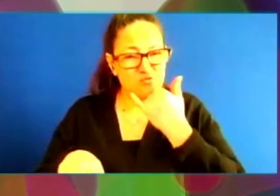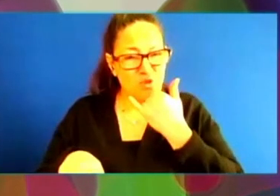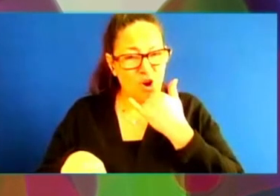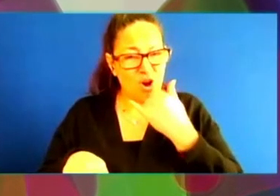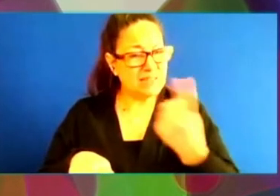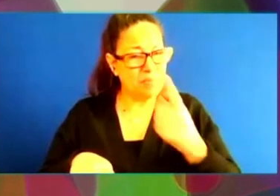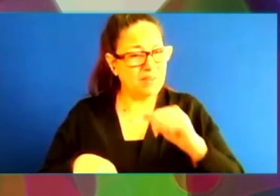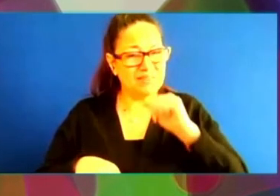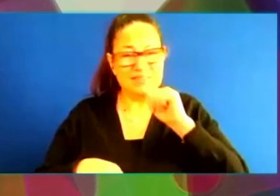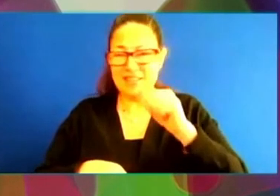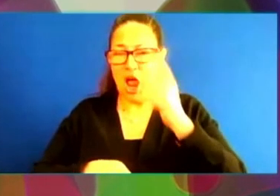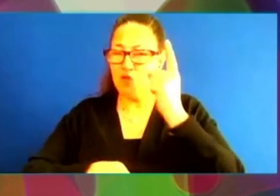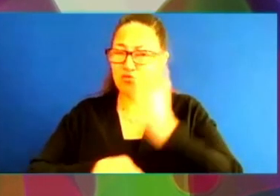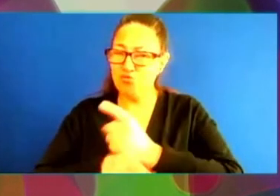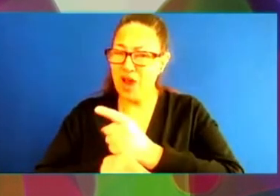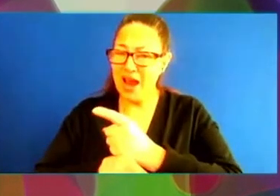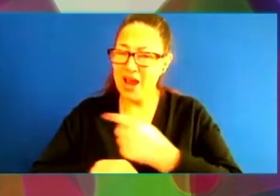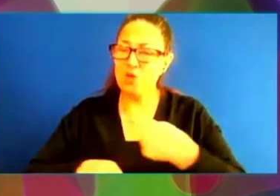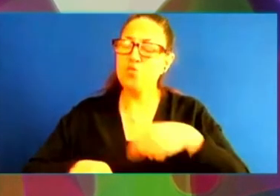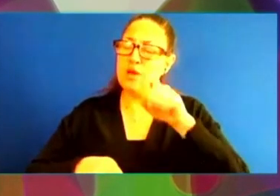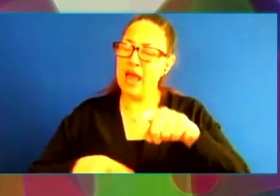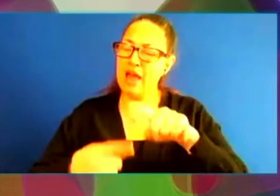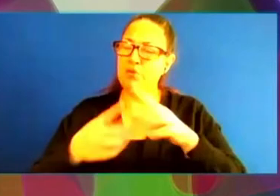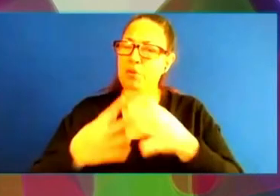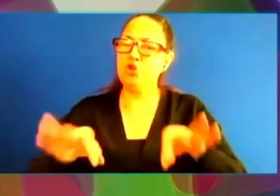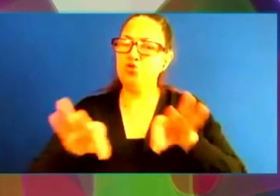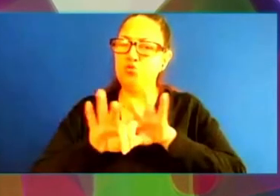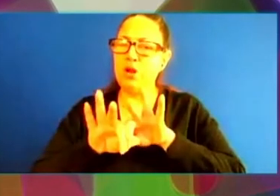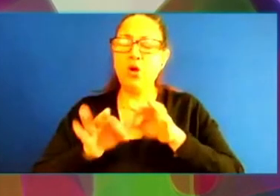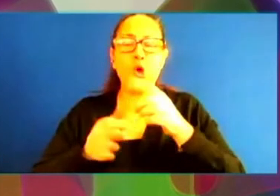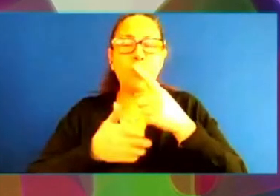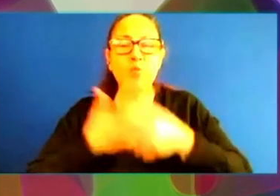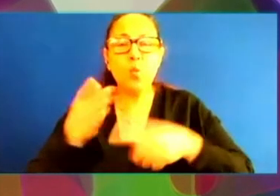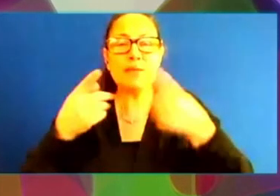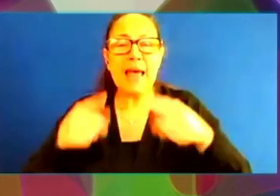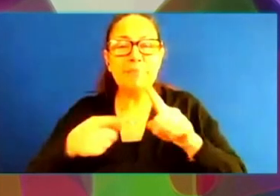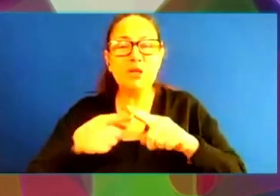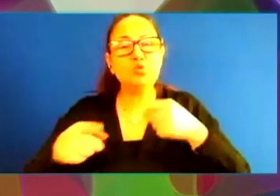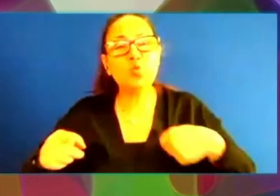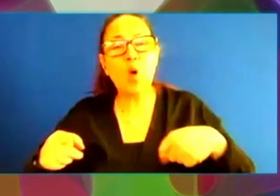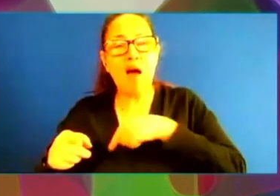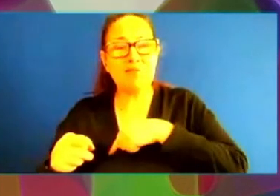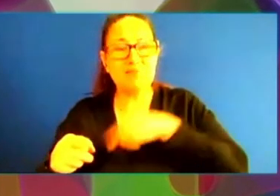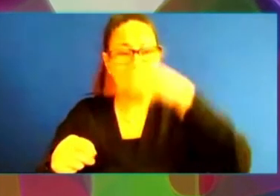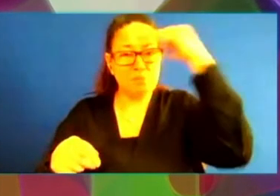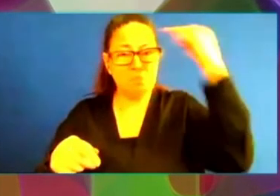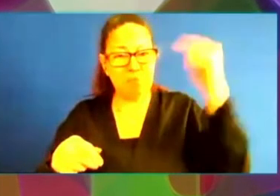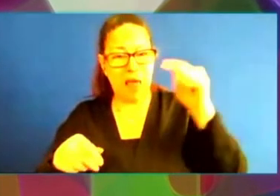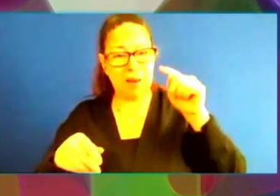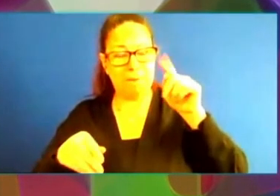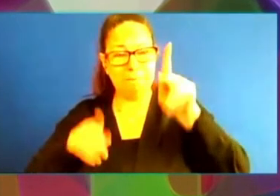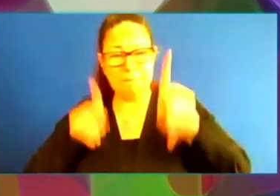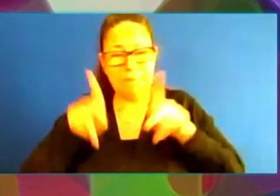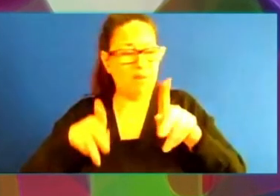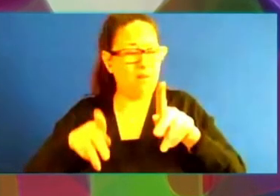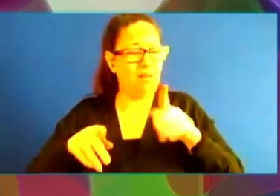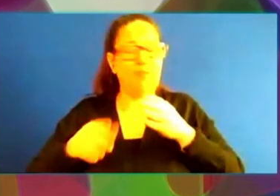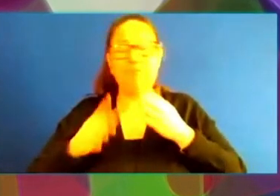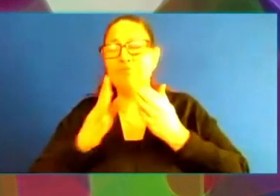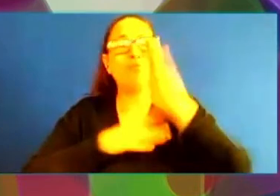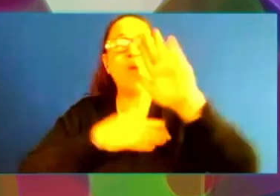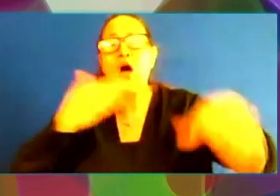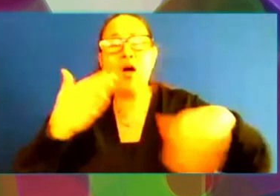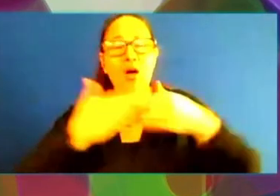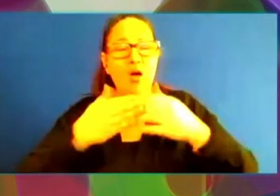not right. We got to be critical about what's really happening to us, especially as Black people in America and throughout the world. And so